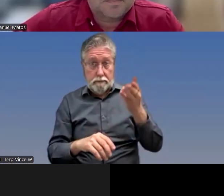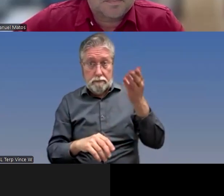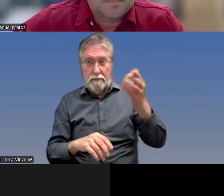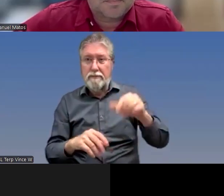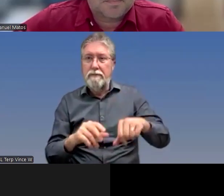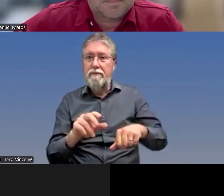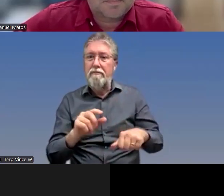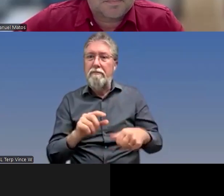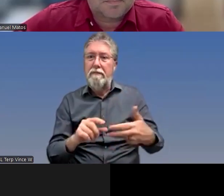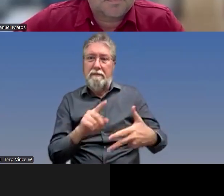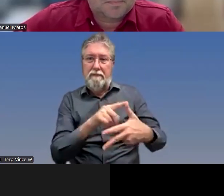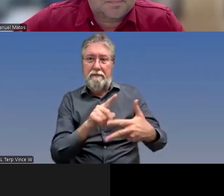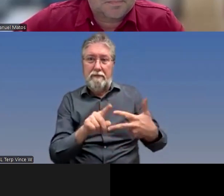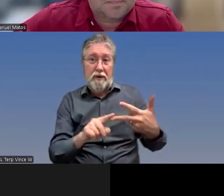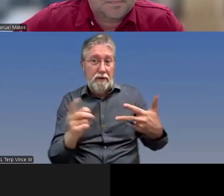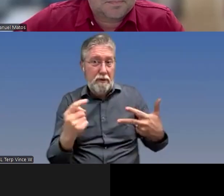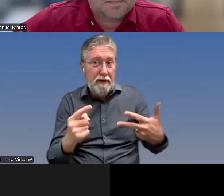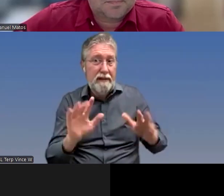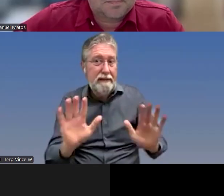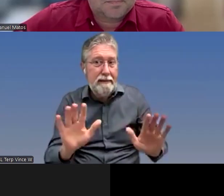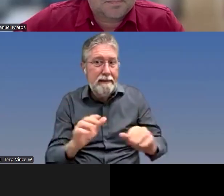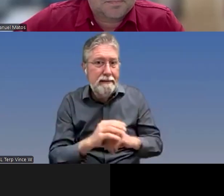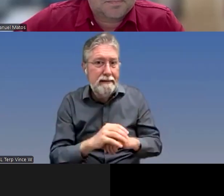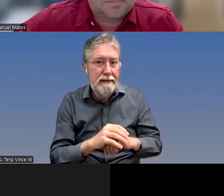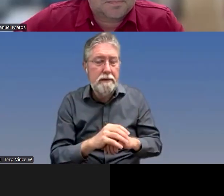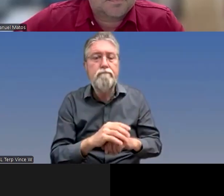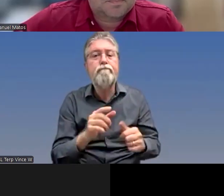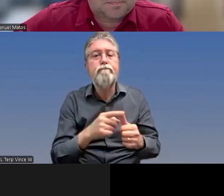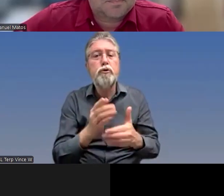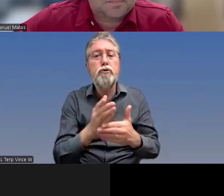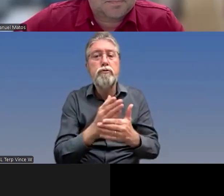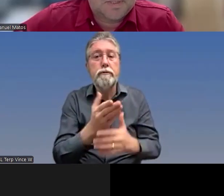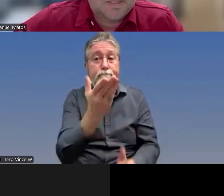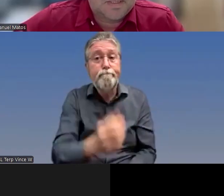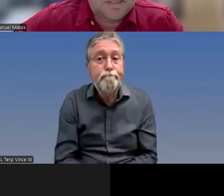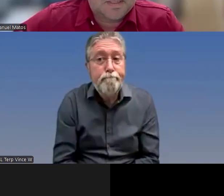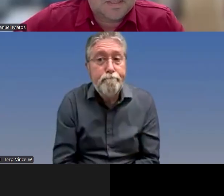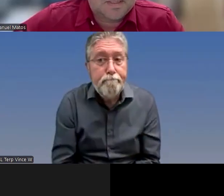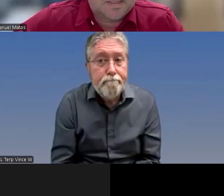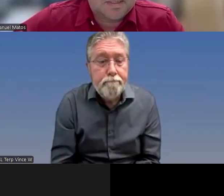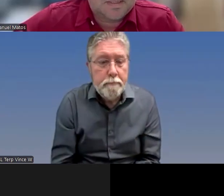3 questions, but we can address them after you share.